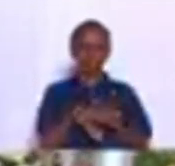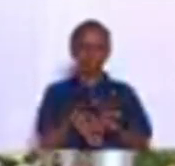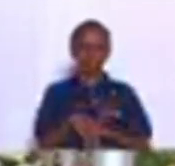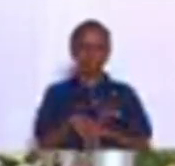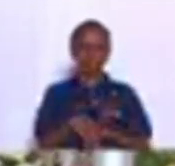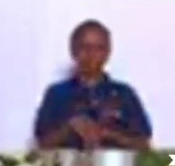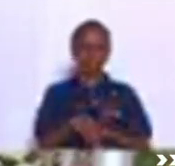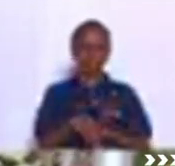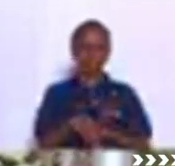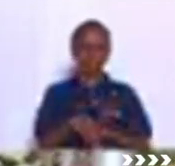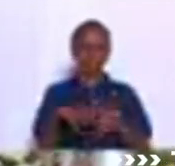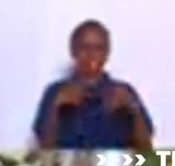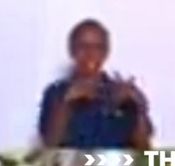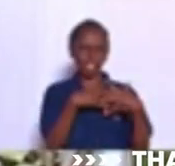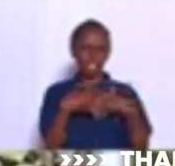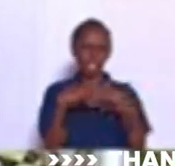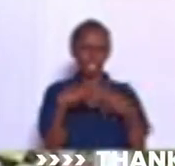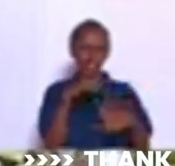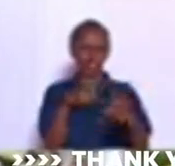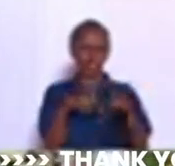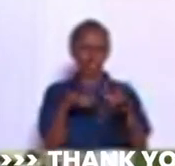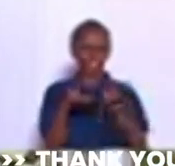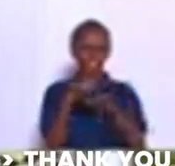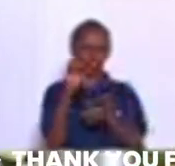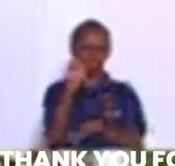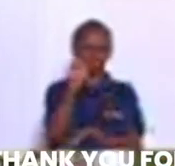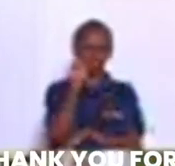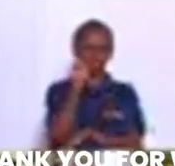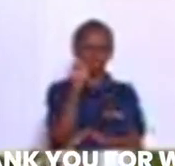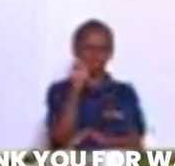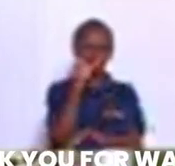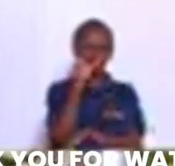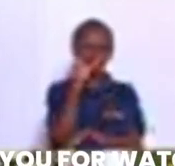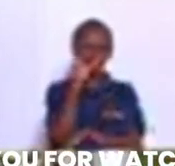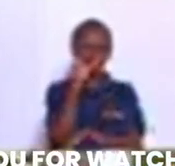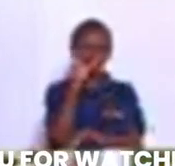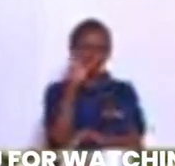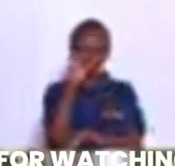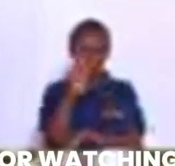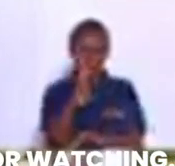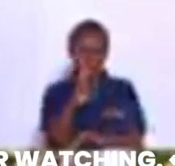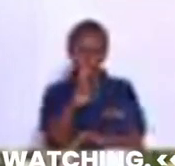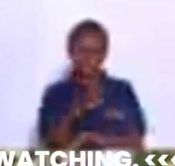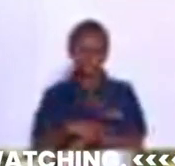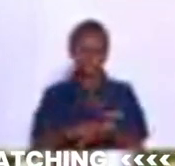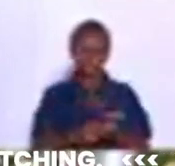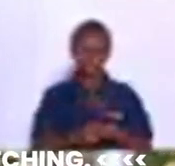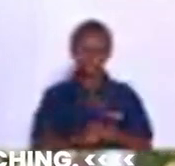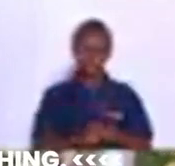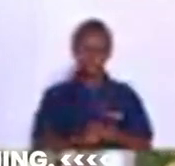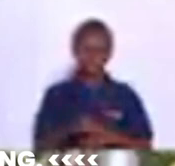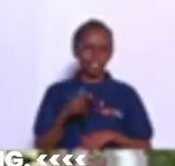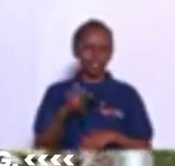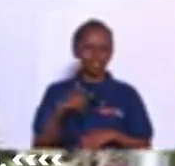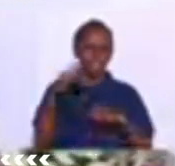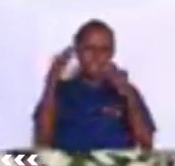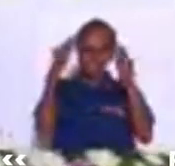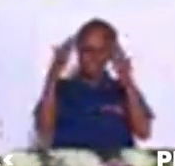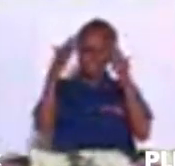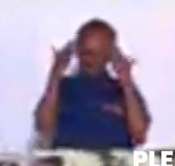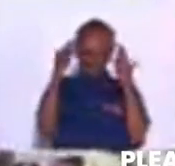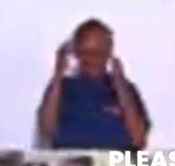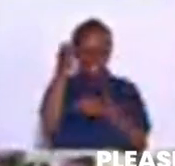I think in America you call it soccer, if I'm right. I don't know. I don't understand. You're